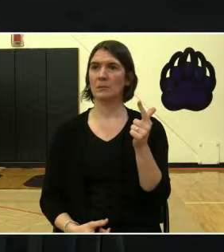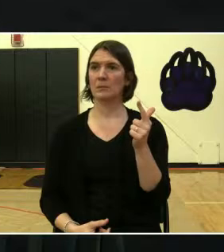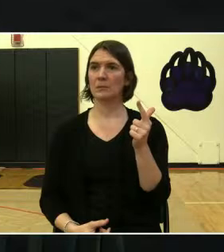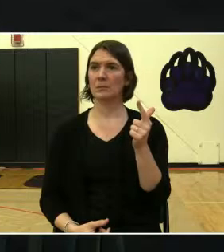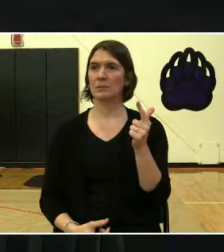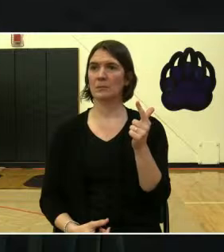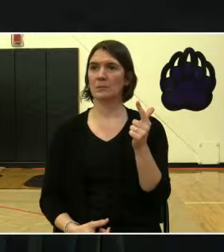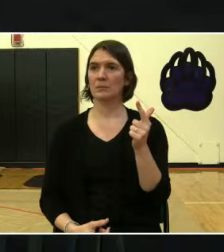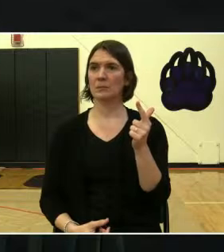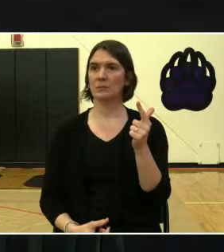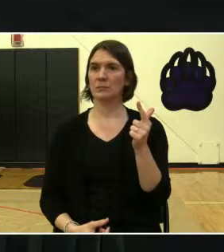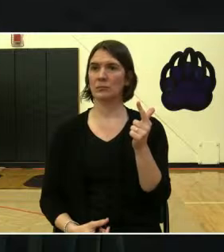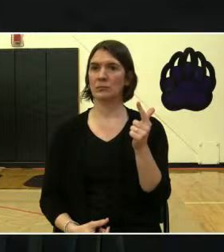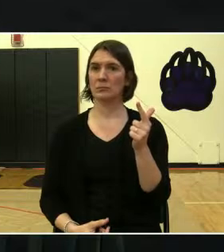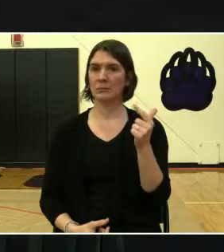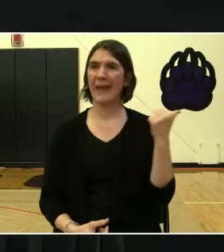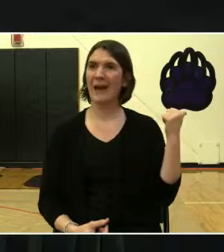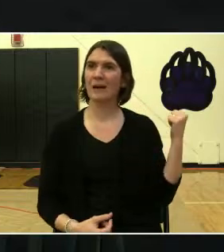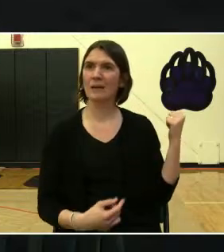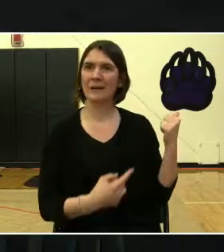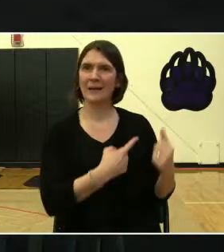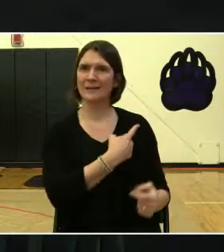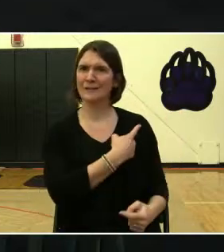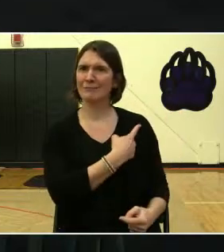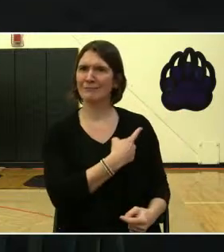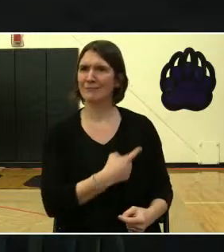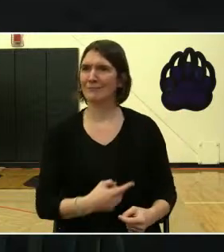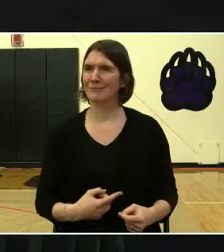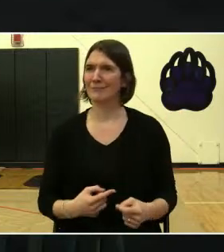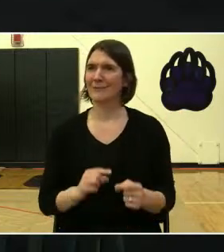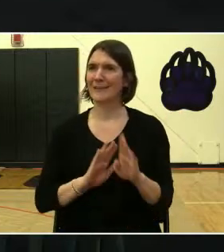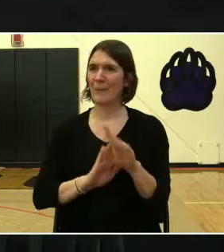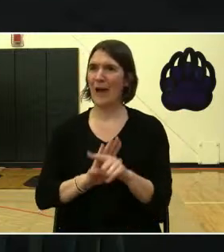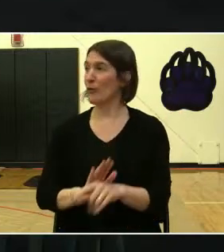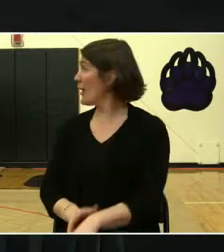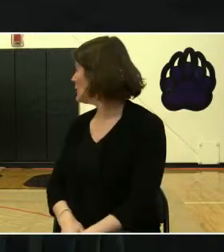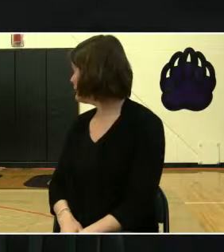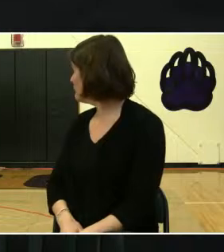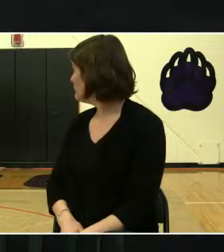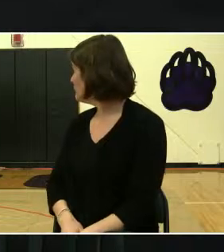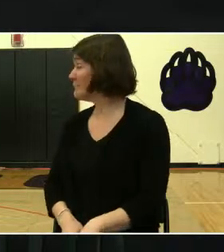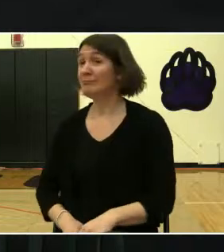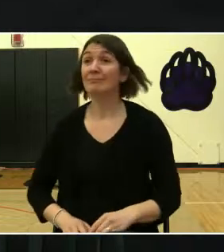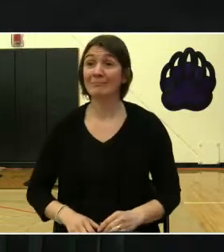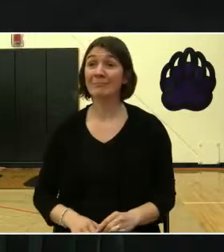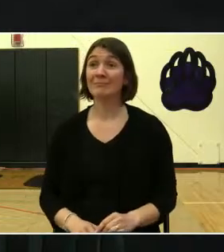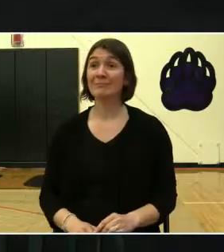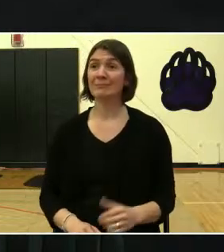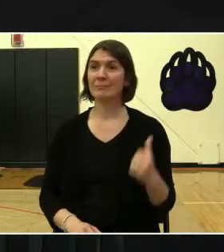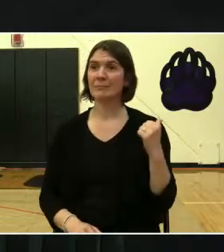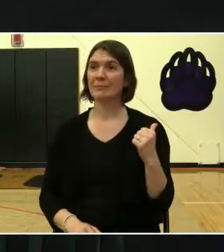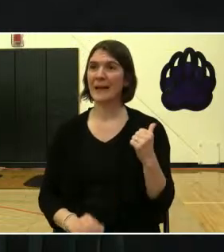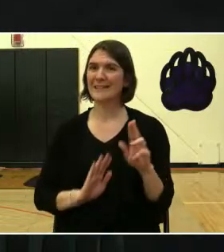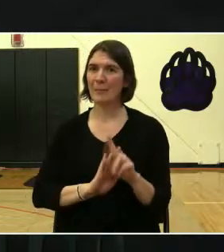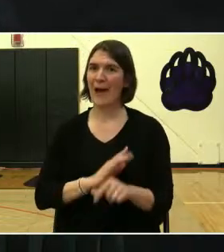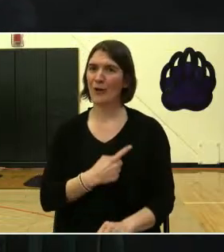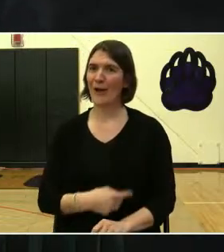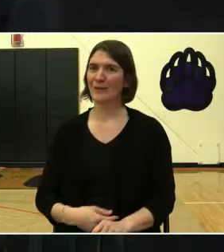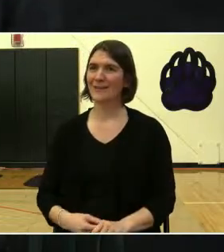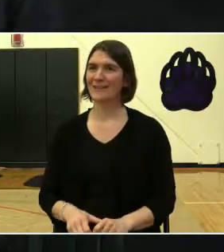that article 12 be amended from $268,800